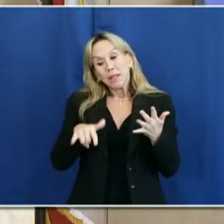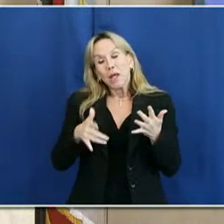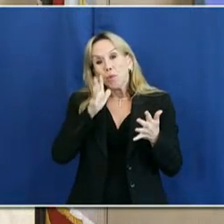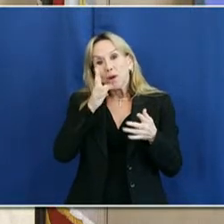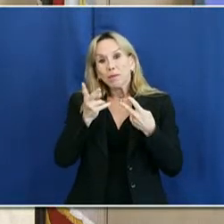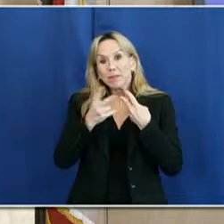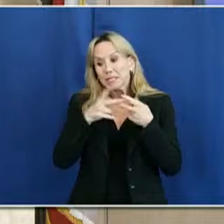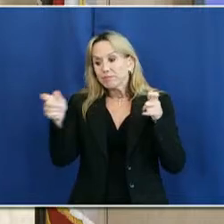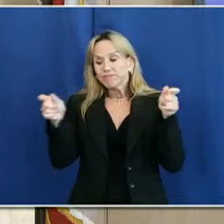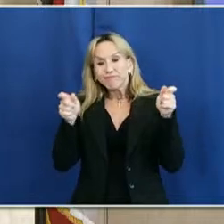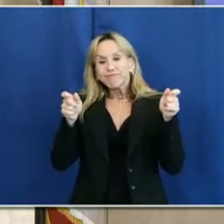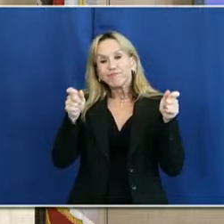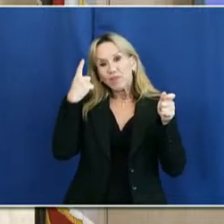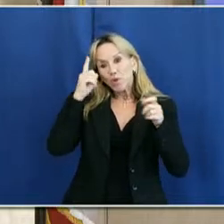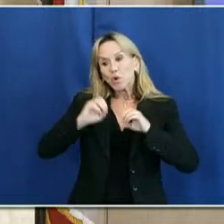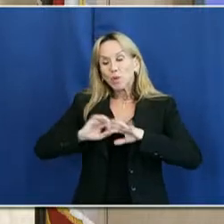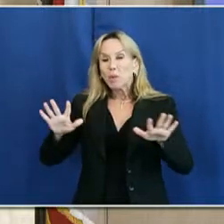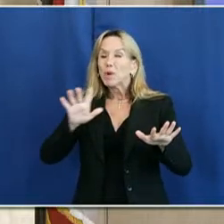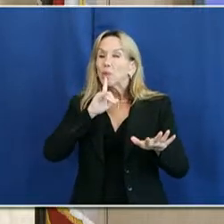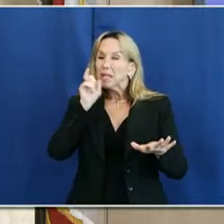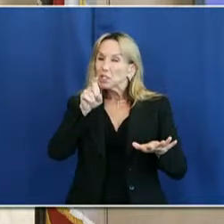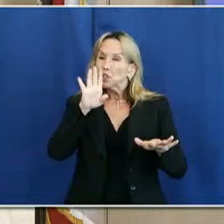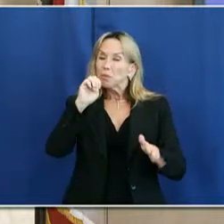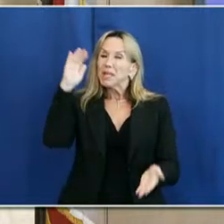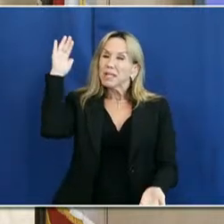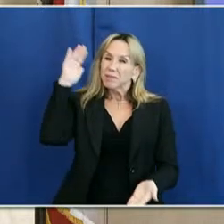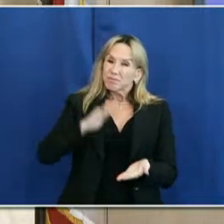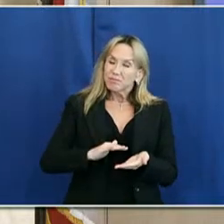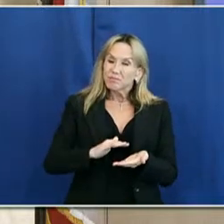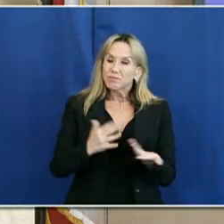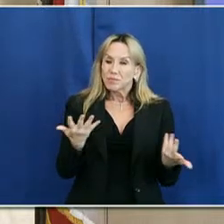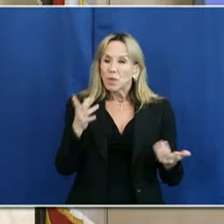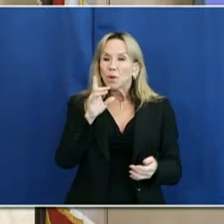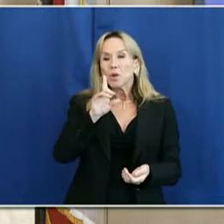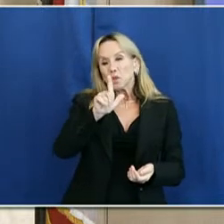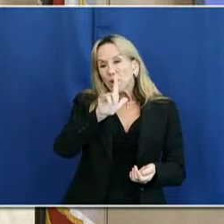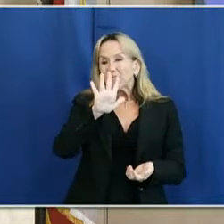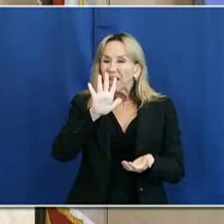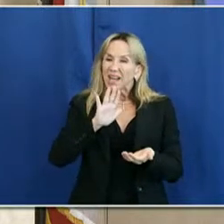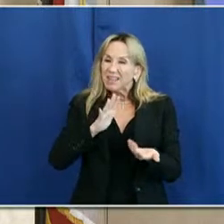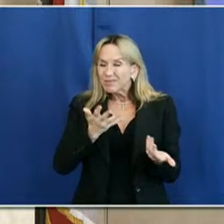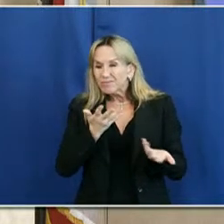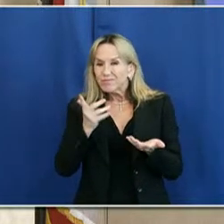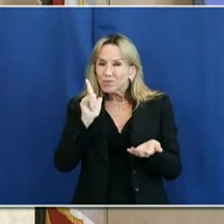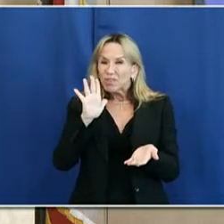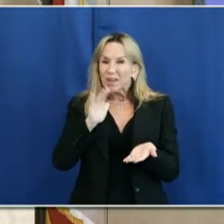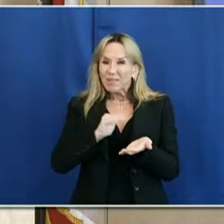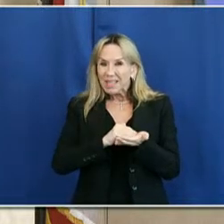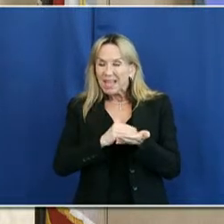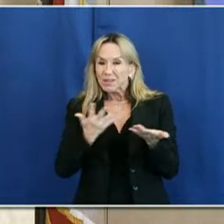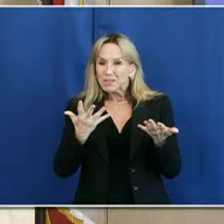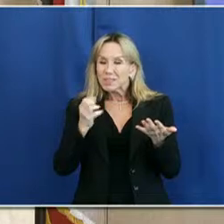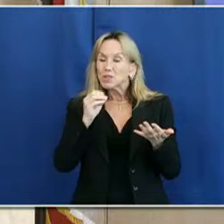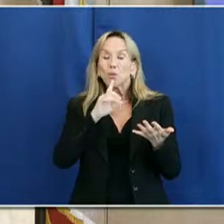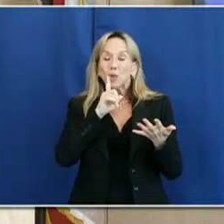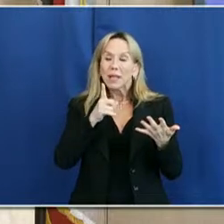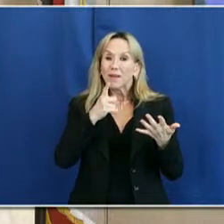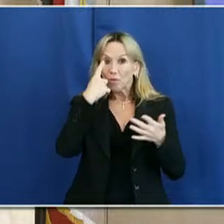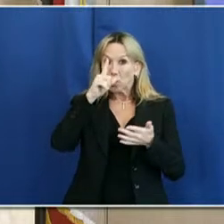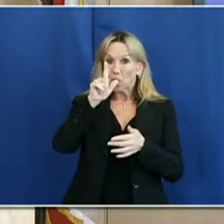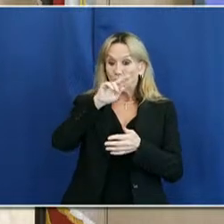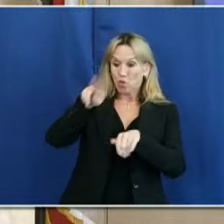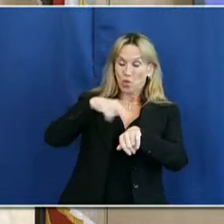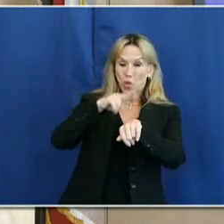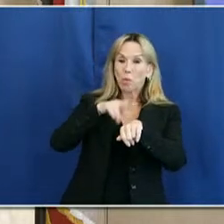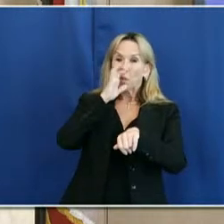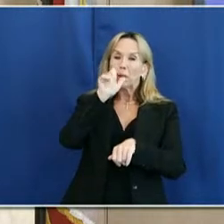need to be well under 25 per 100,000 to be really what I would consider to be headed towards normal. So we have a long way to go,